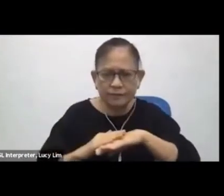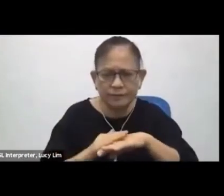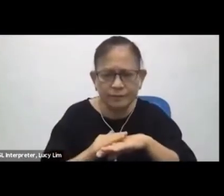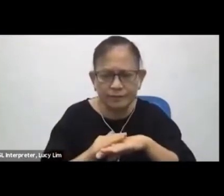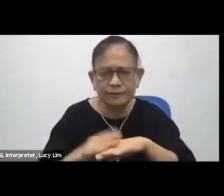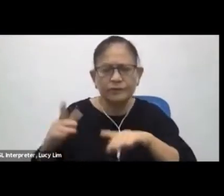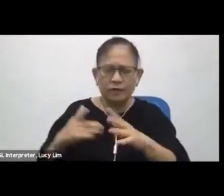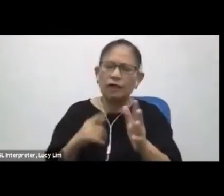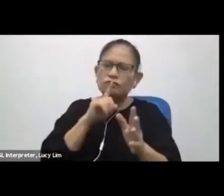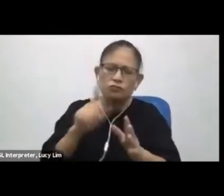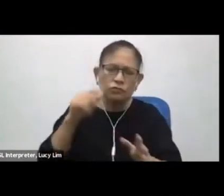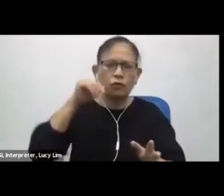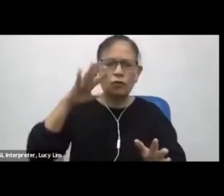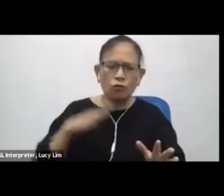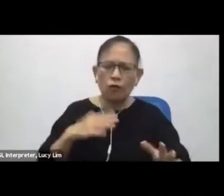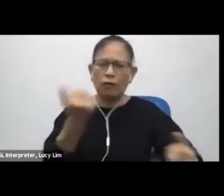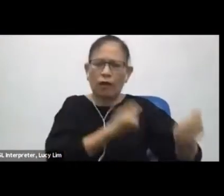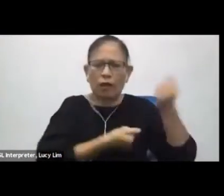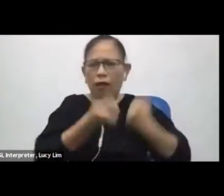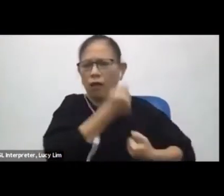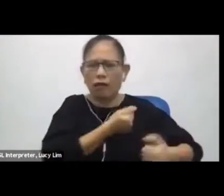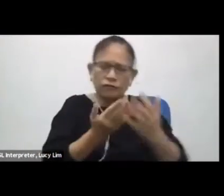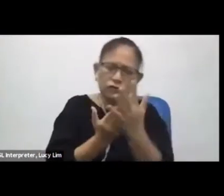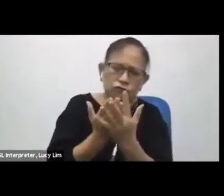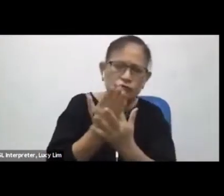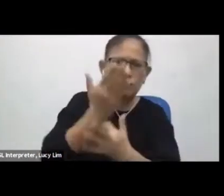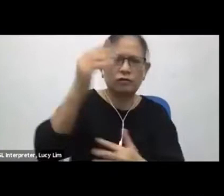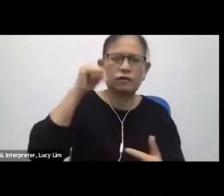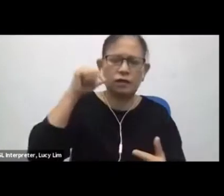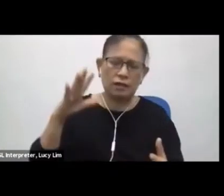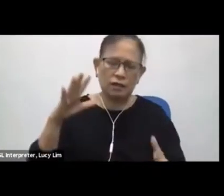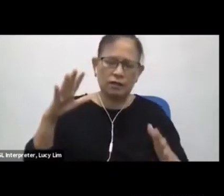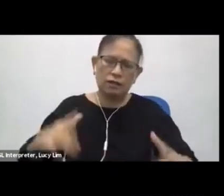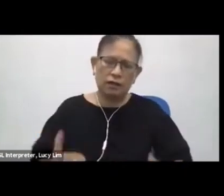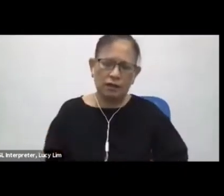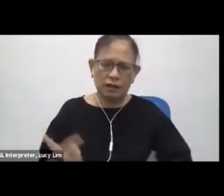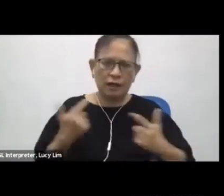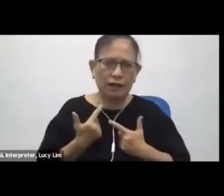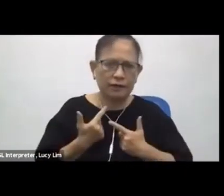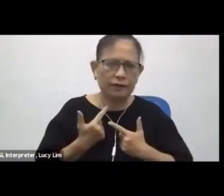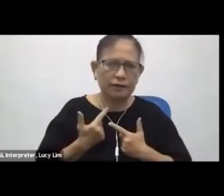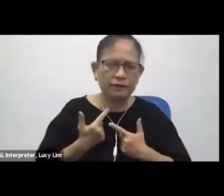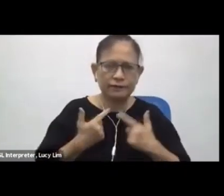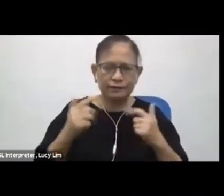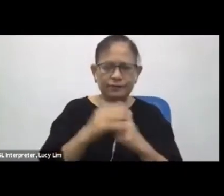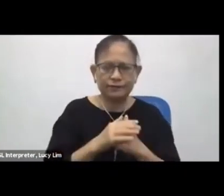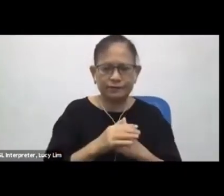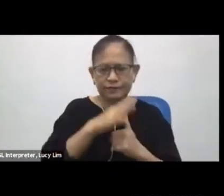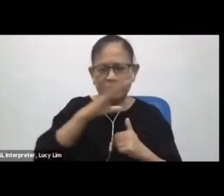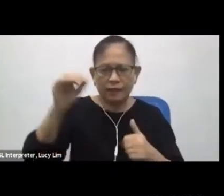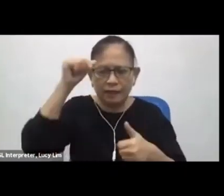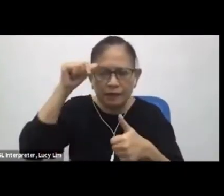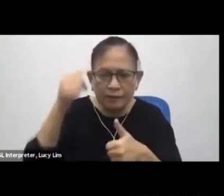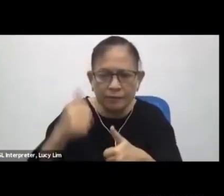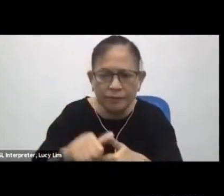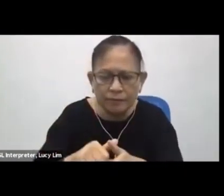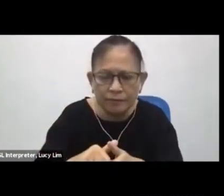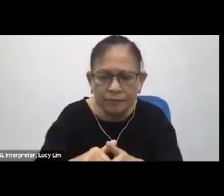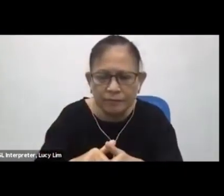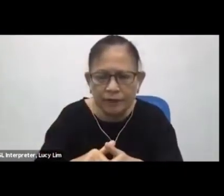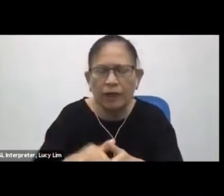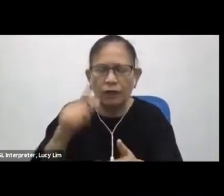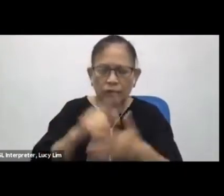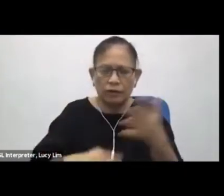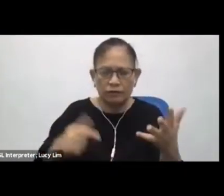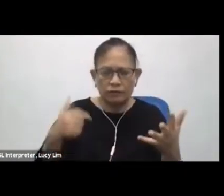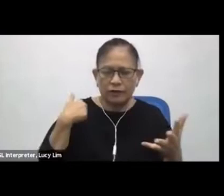our lives and of the terrible consequences this has for them and their children. Let us remember what we have learned today